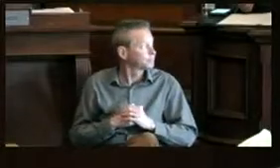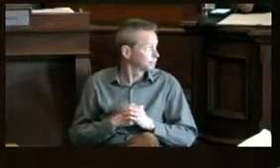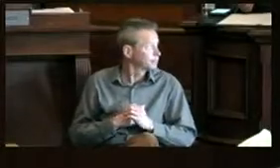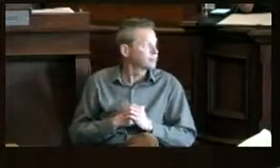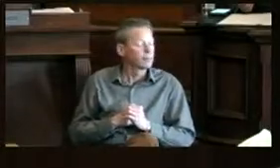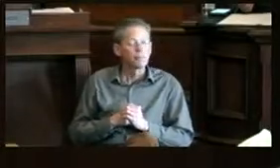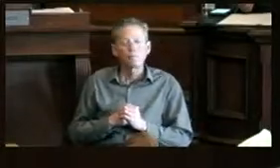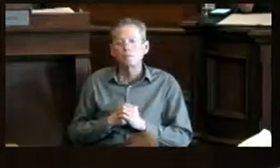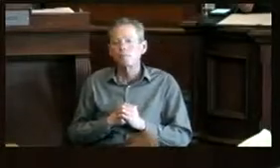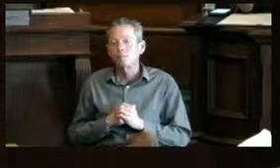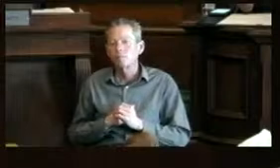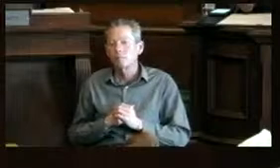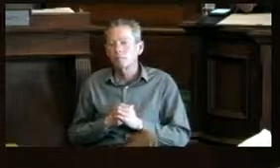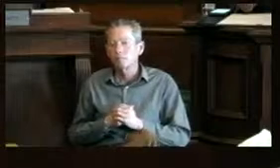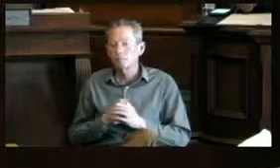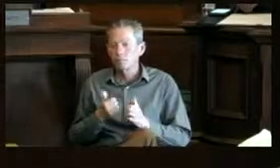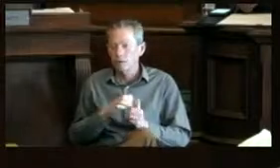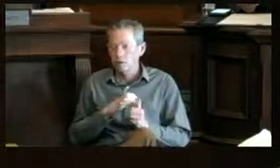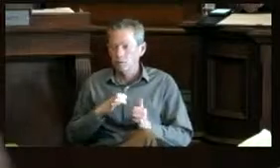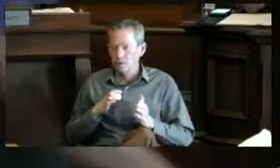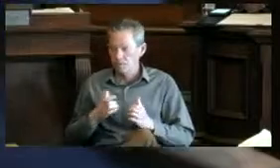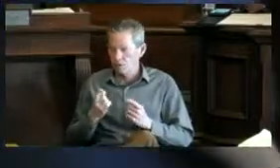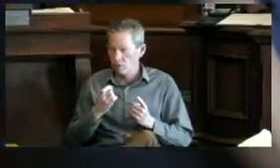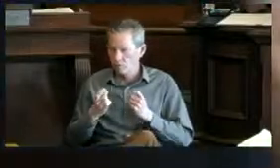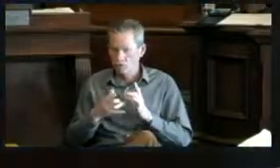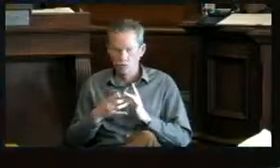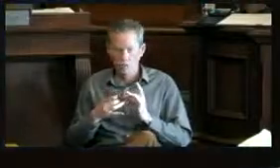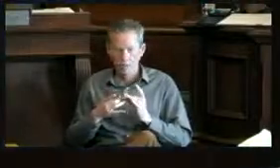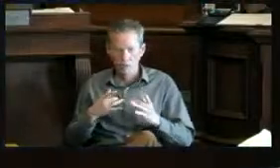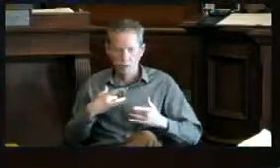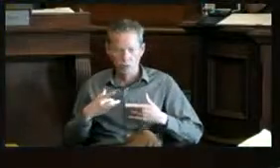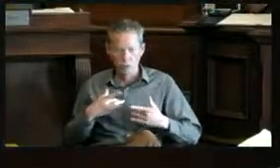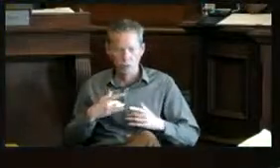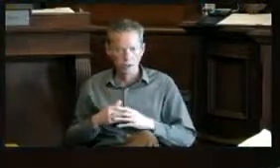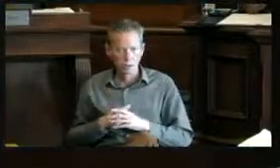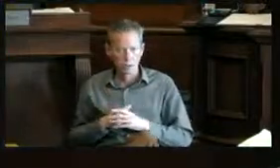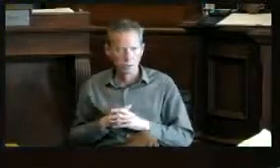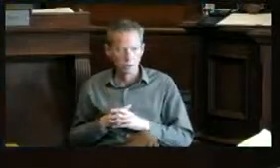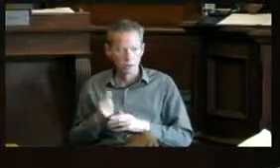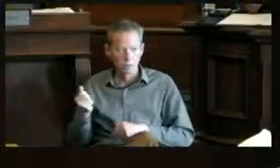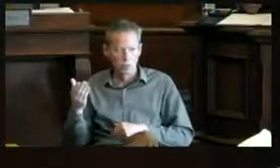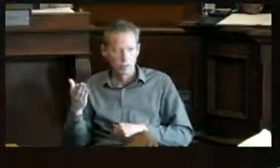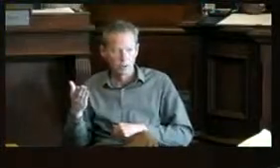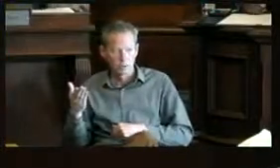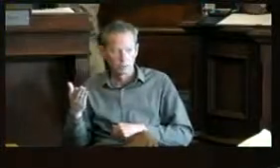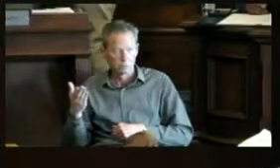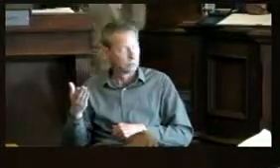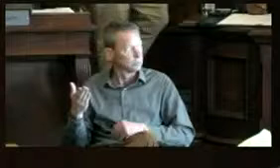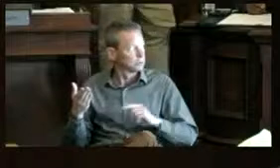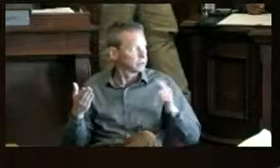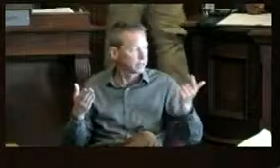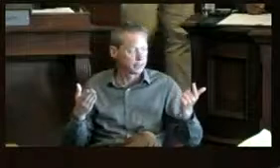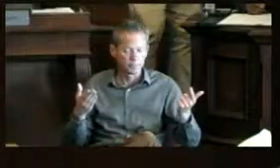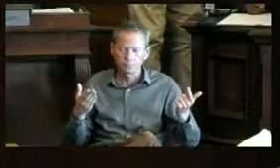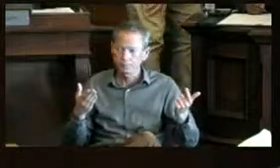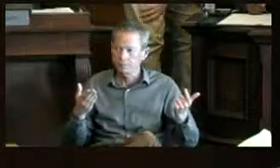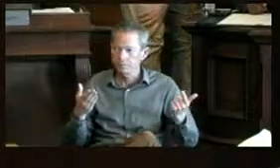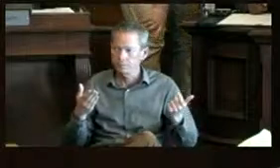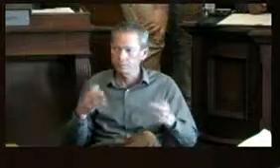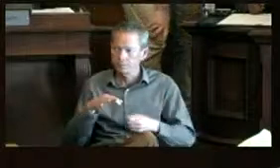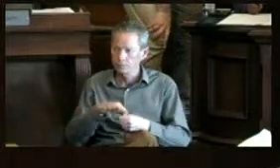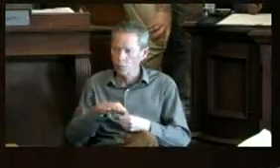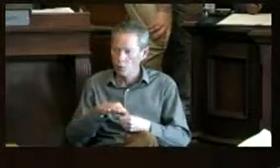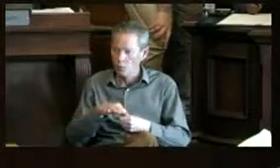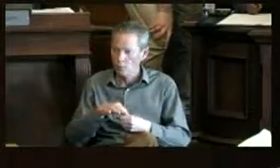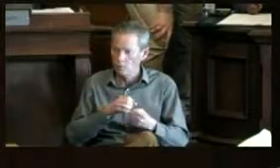So, any other council members, do we have any questions, comments, or concerns? Move it. Moved it? Second. Moved and seconded, and